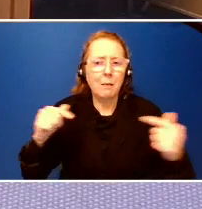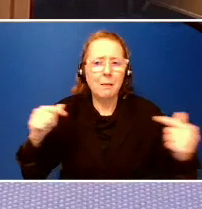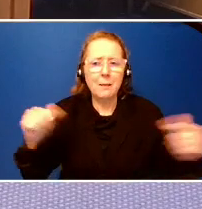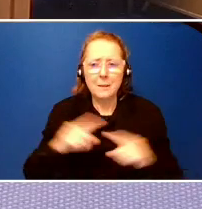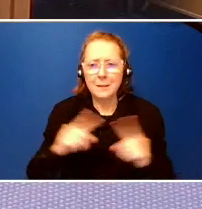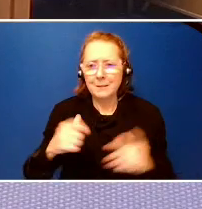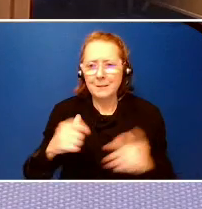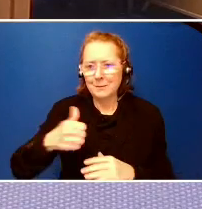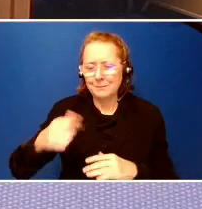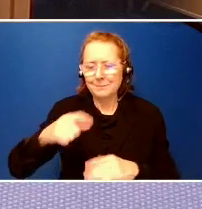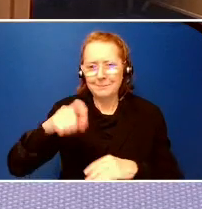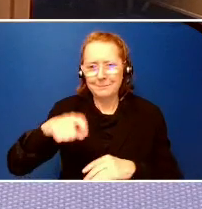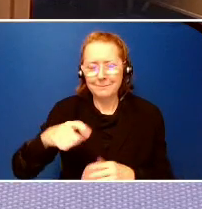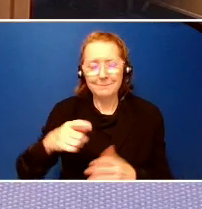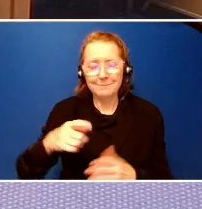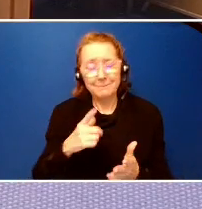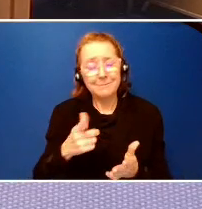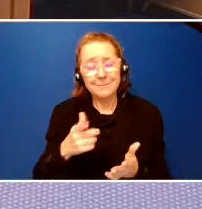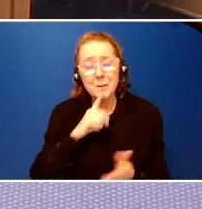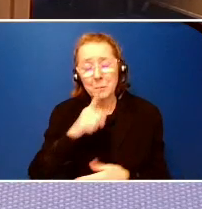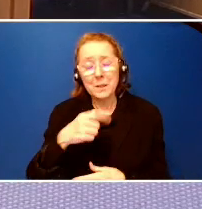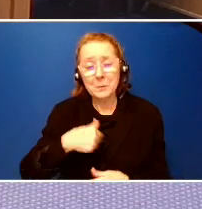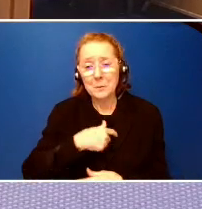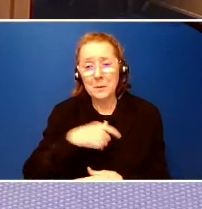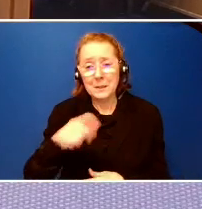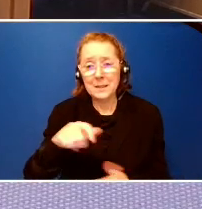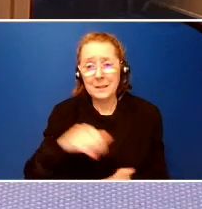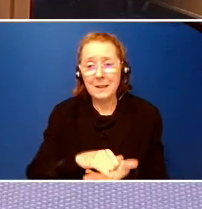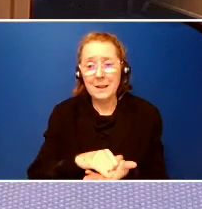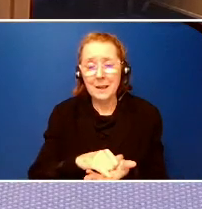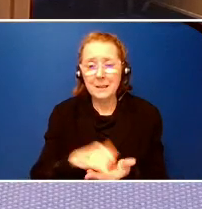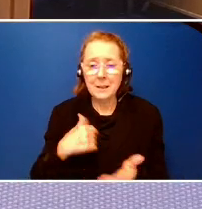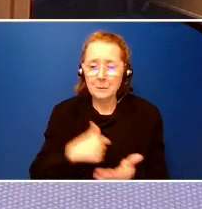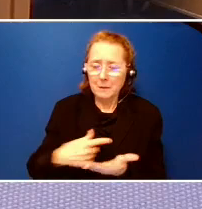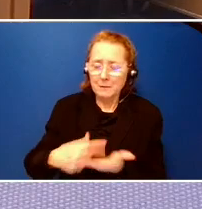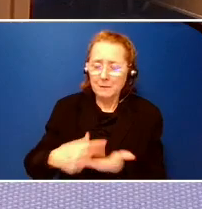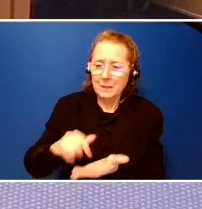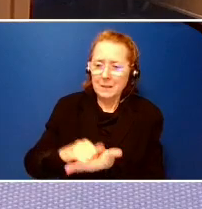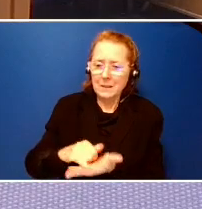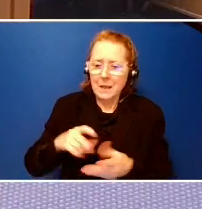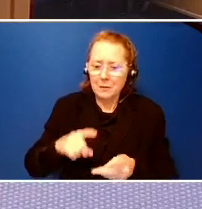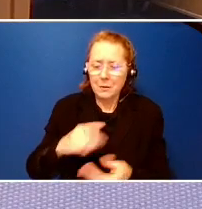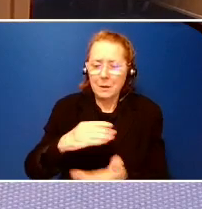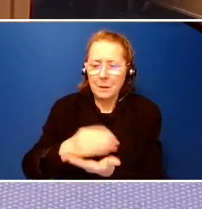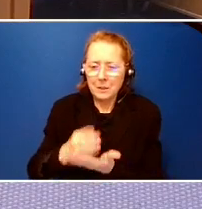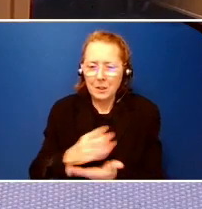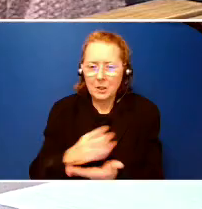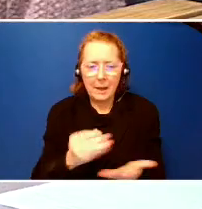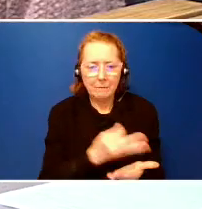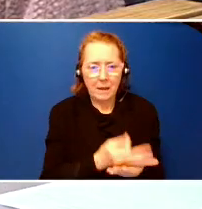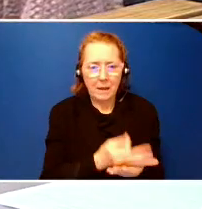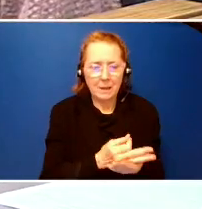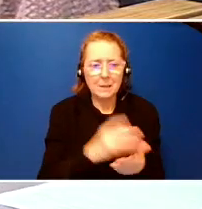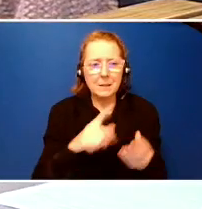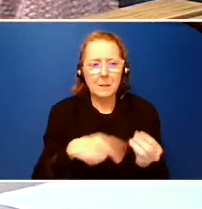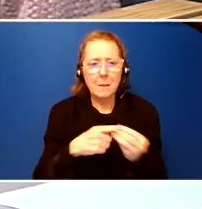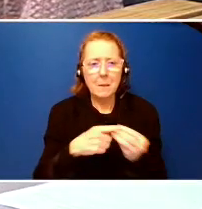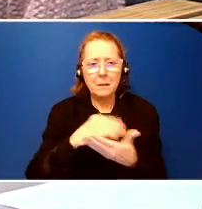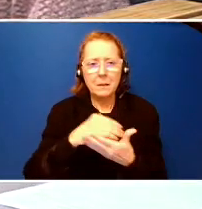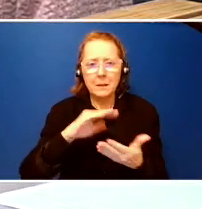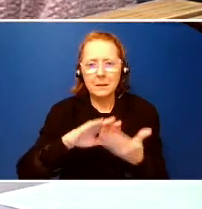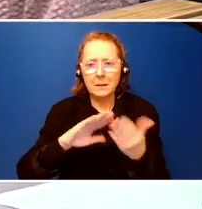that is needed. And we've had those conversations at budget and at finance about the city's budget